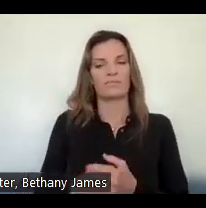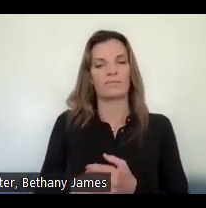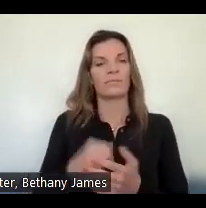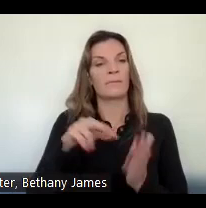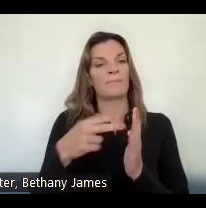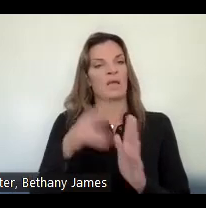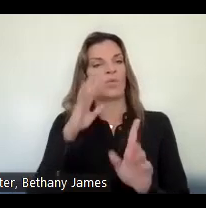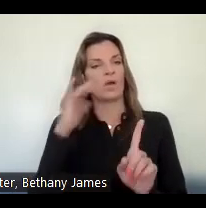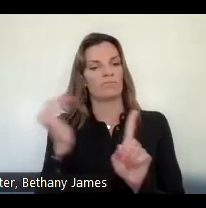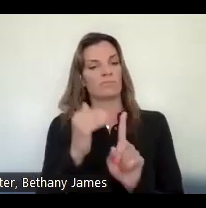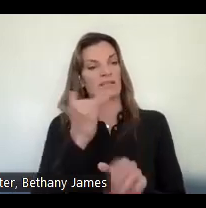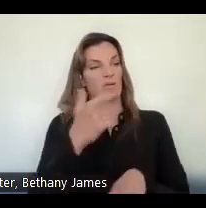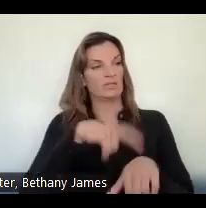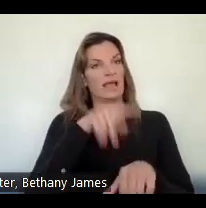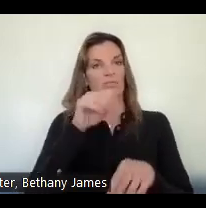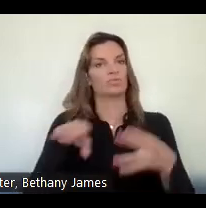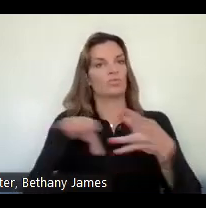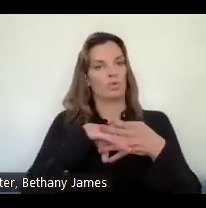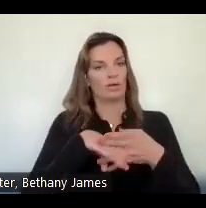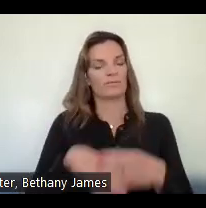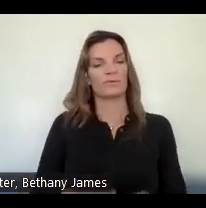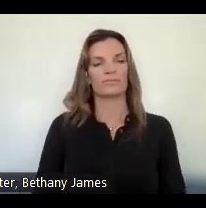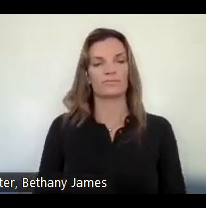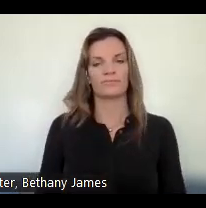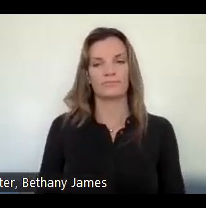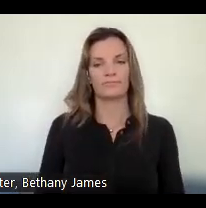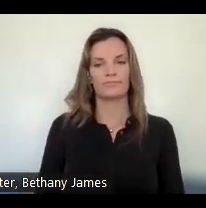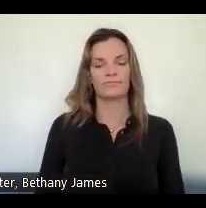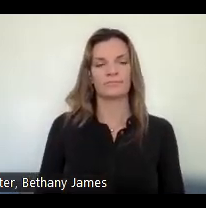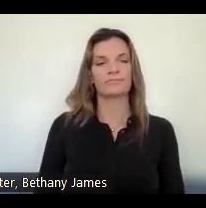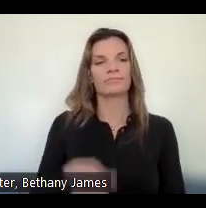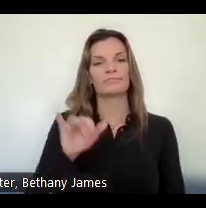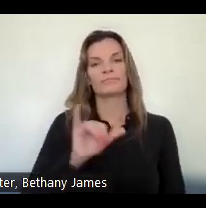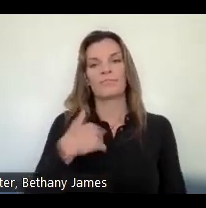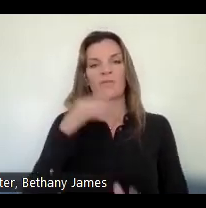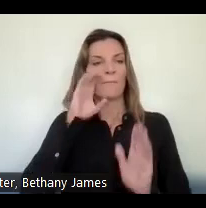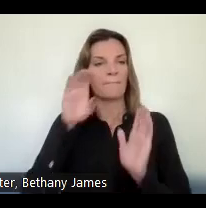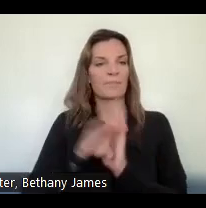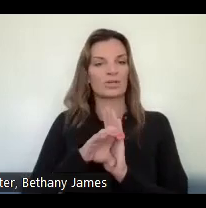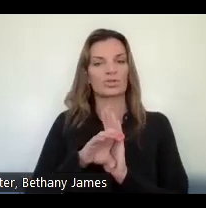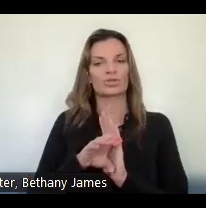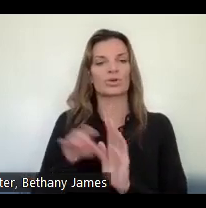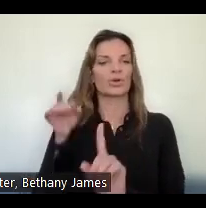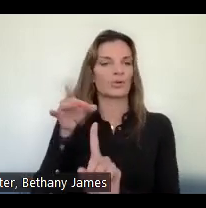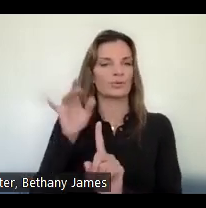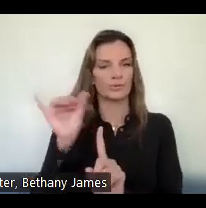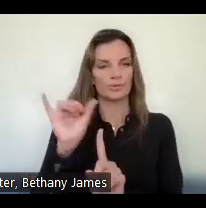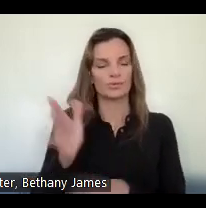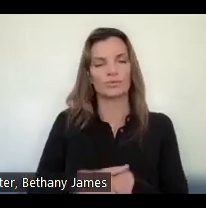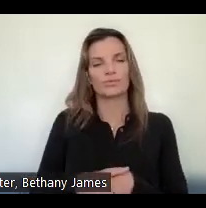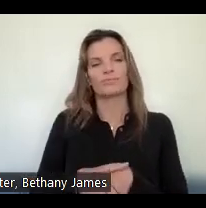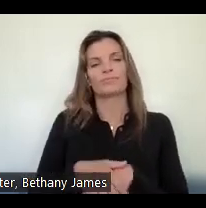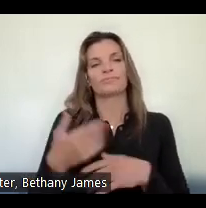like, okay, you need to stop and take a break. Again, those picture cues or visual supports, using bulletin